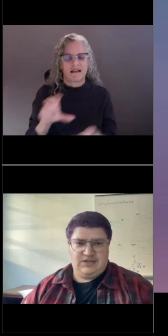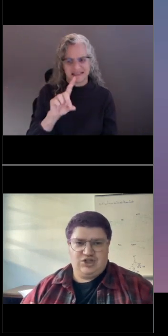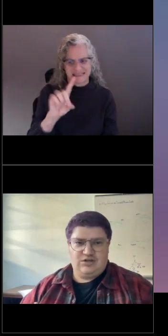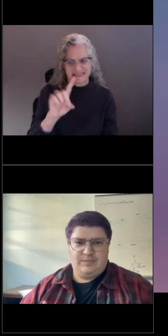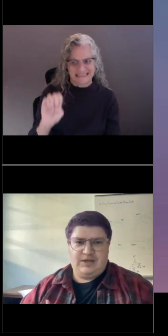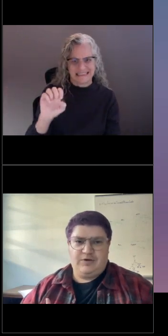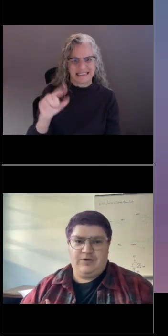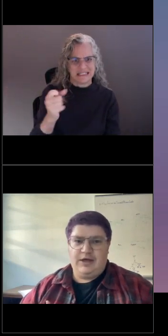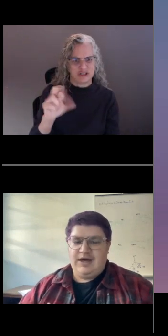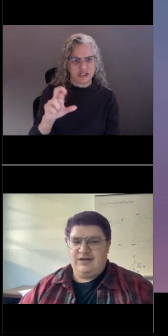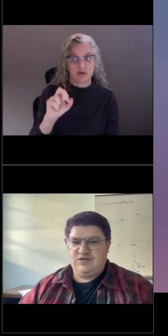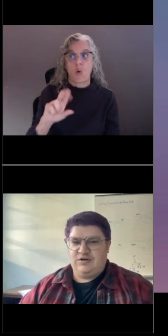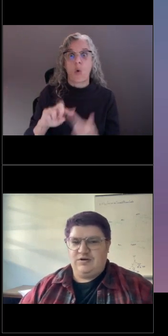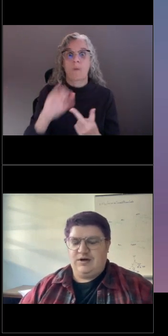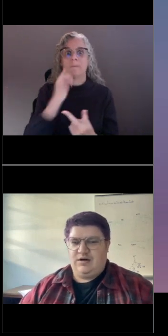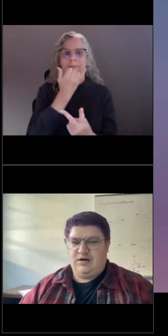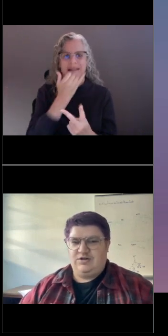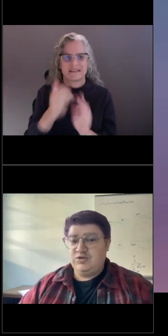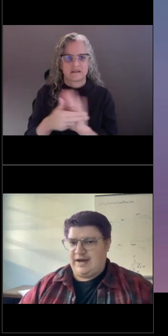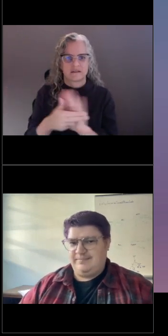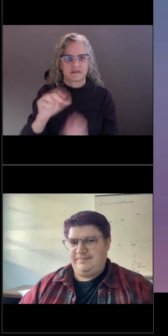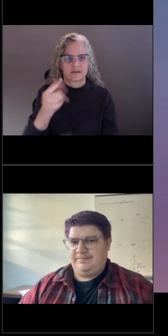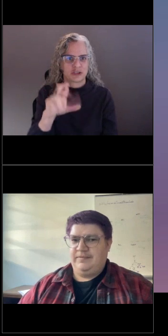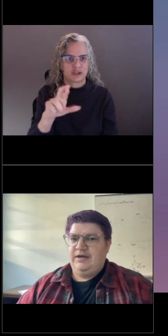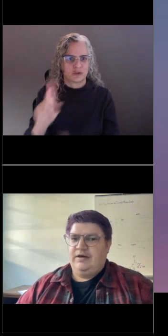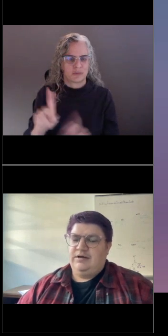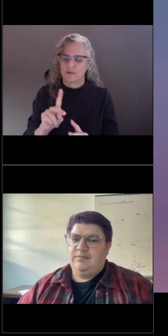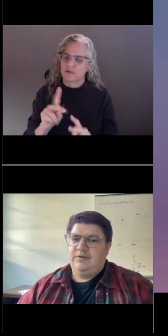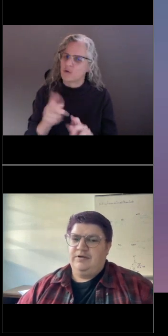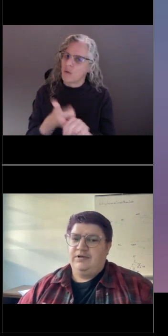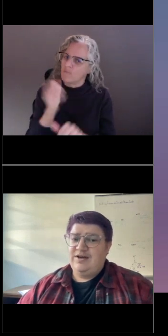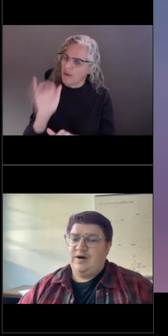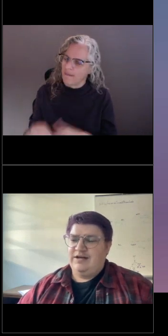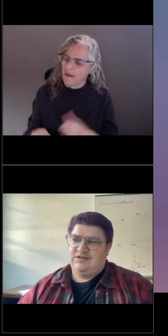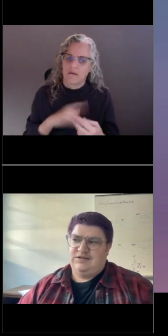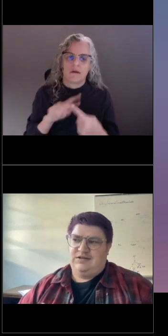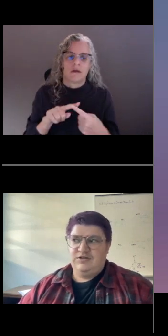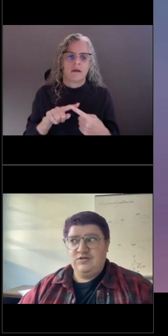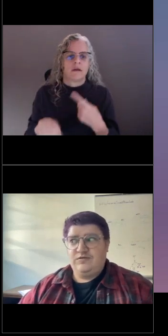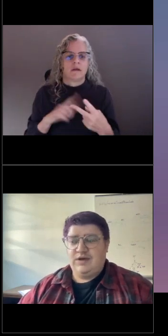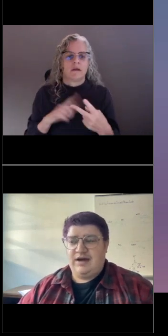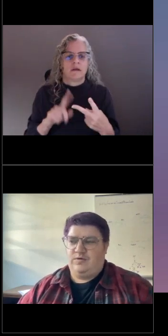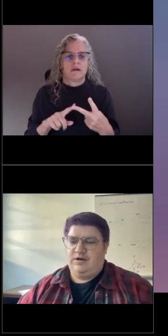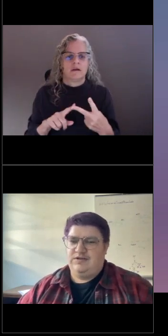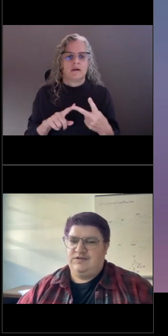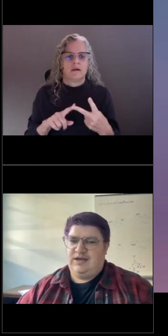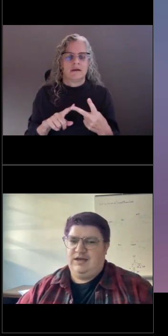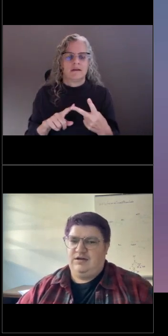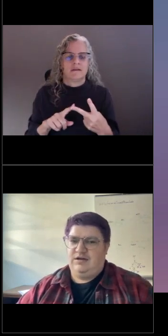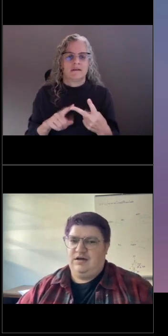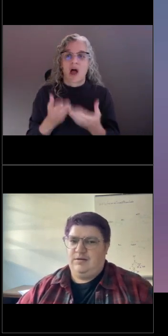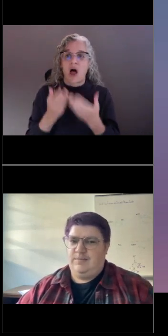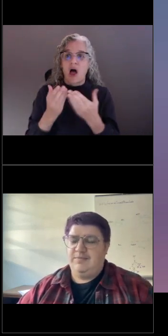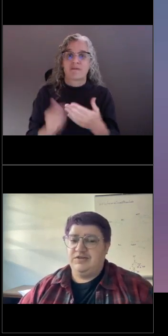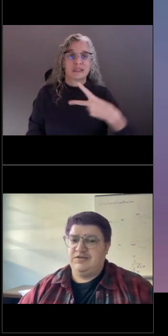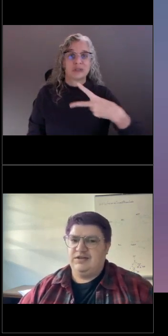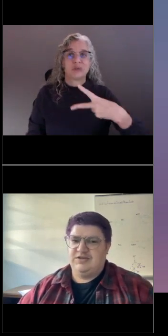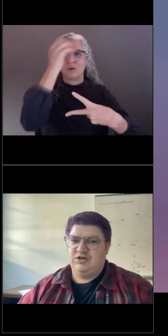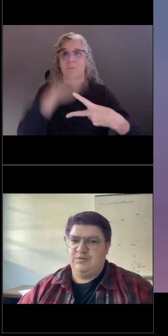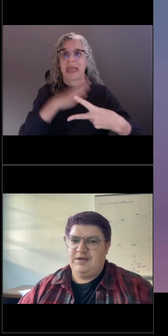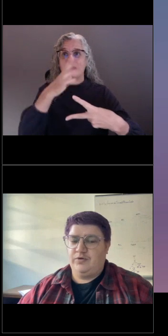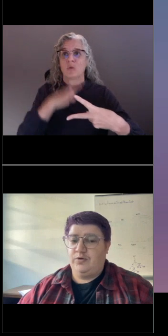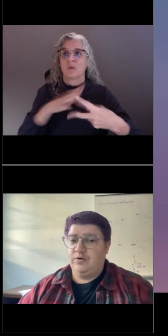actively misgender people. And so don't do that. Likewise, giving too few categories can